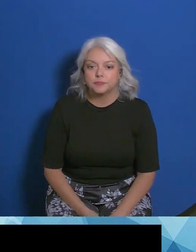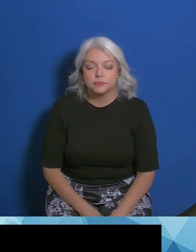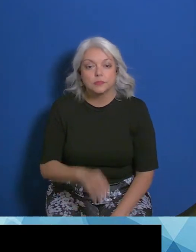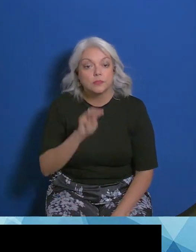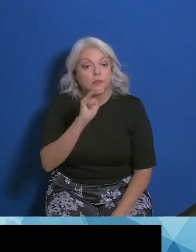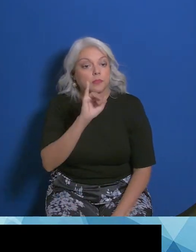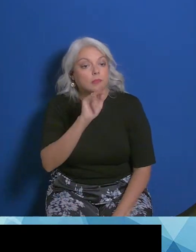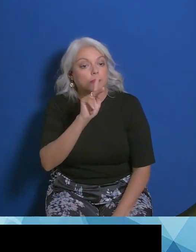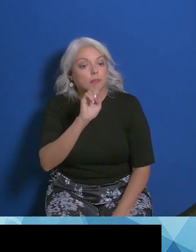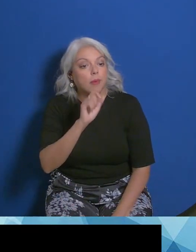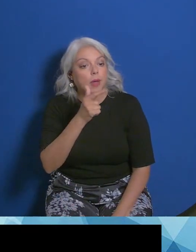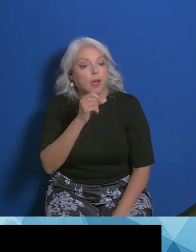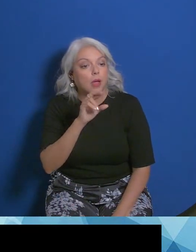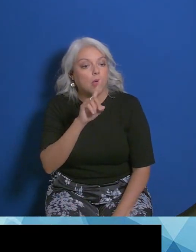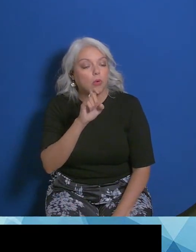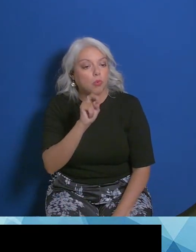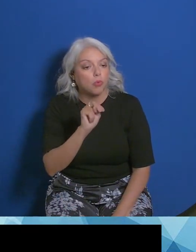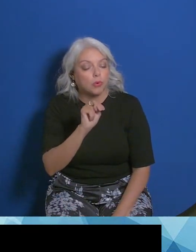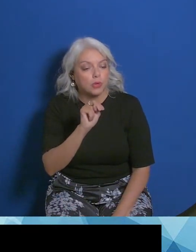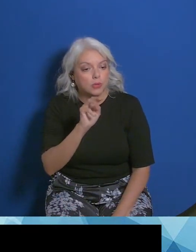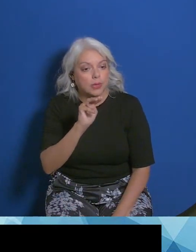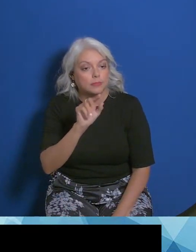Mike Gordon, Present.